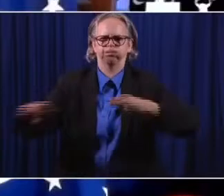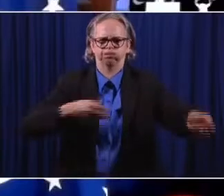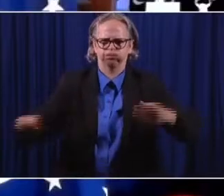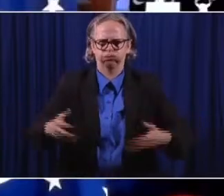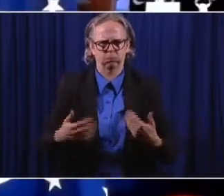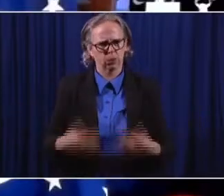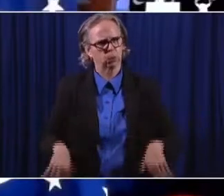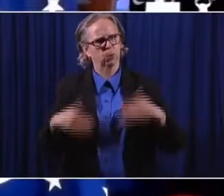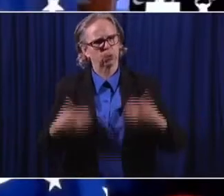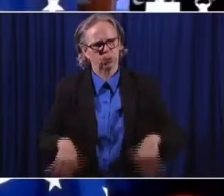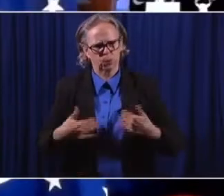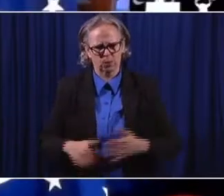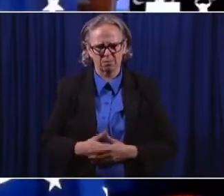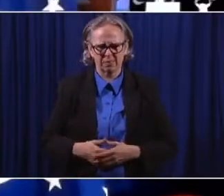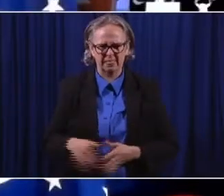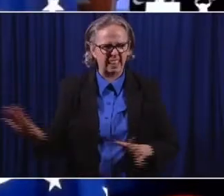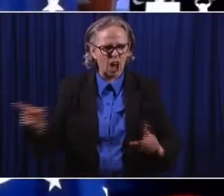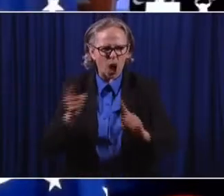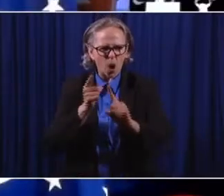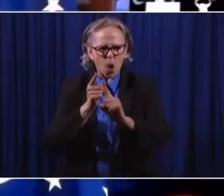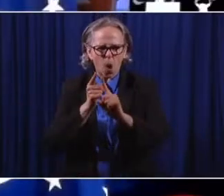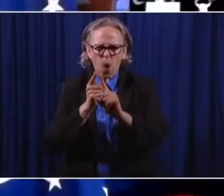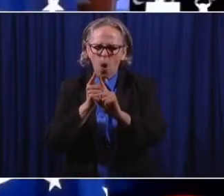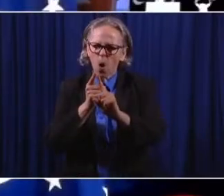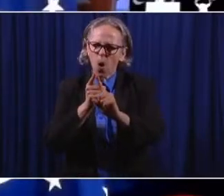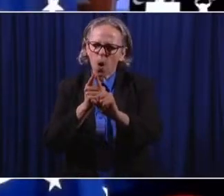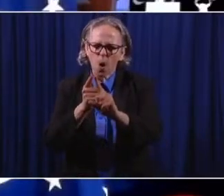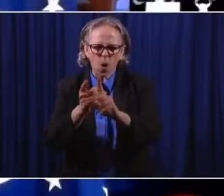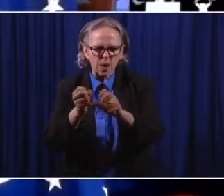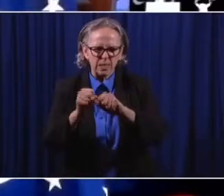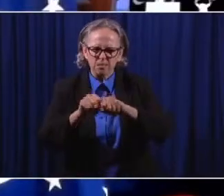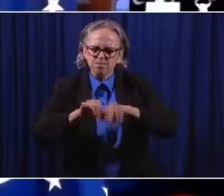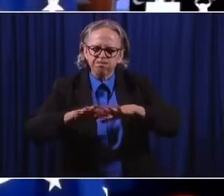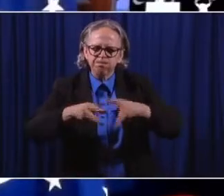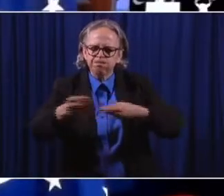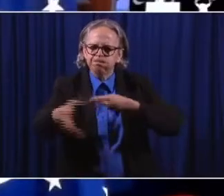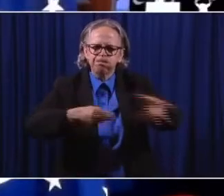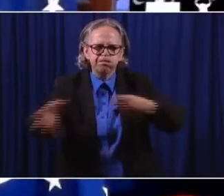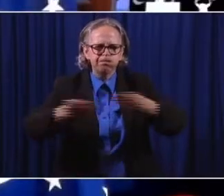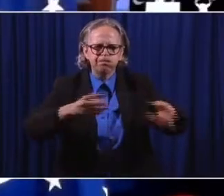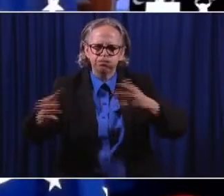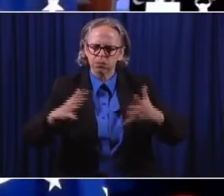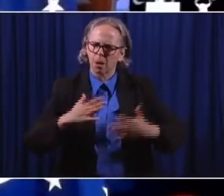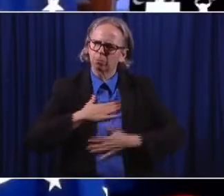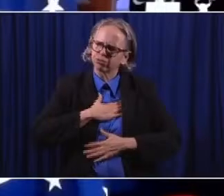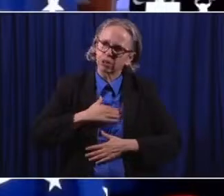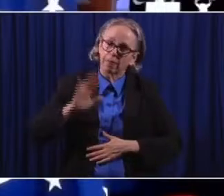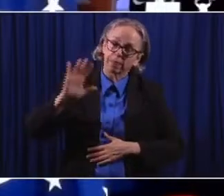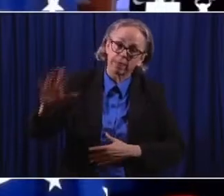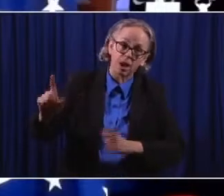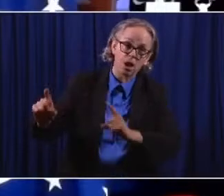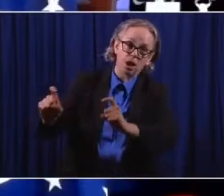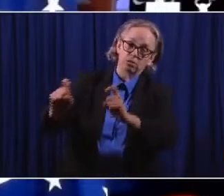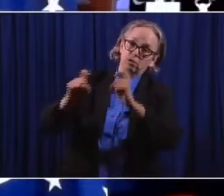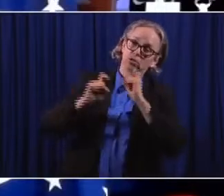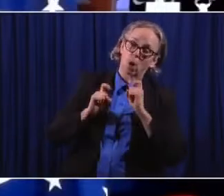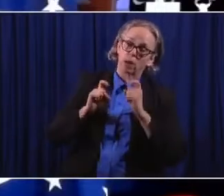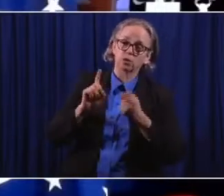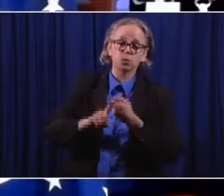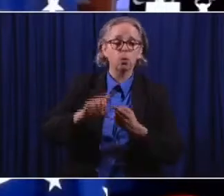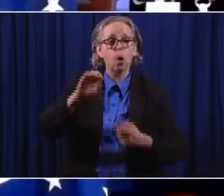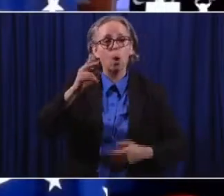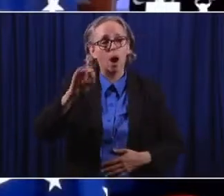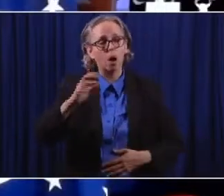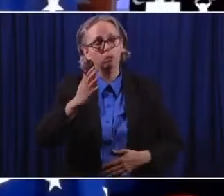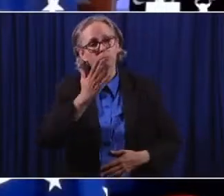can reach that goal. And we very much appreciate their donation to Ohio and all the people that they